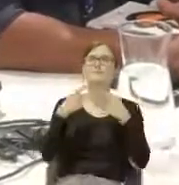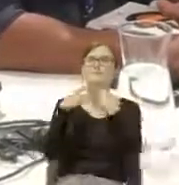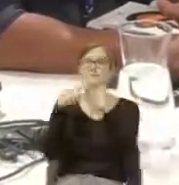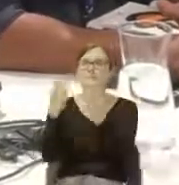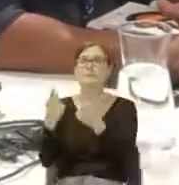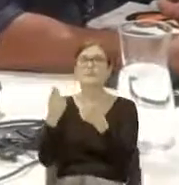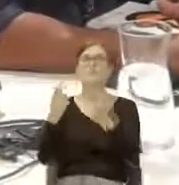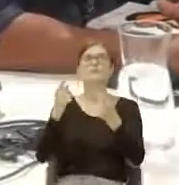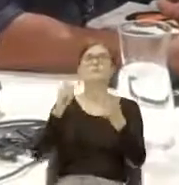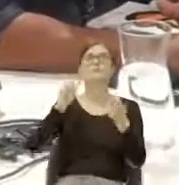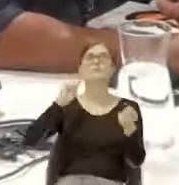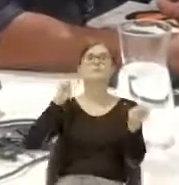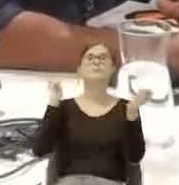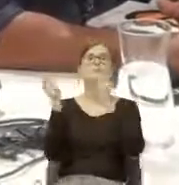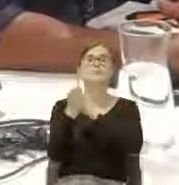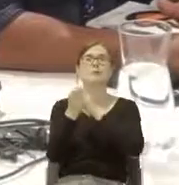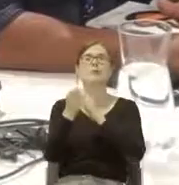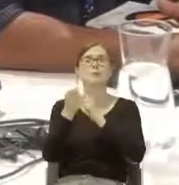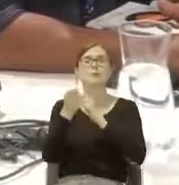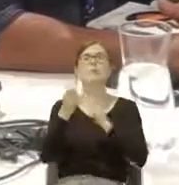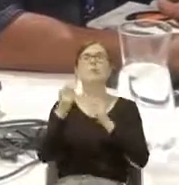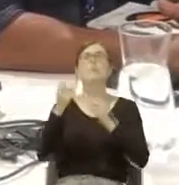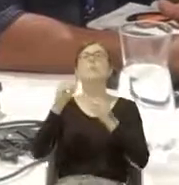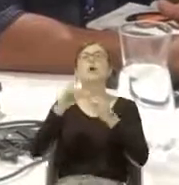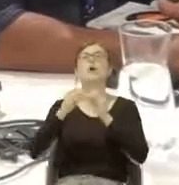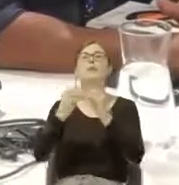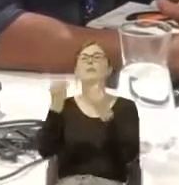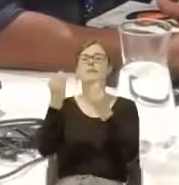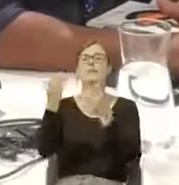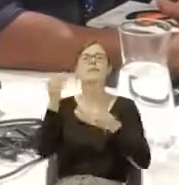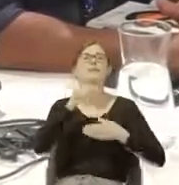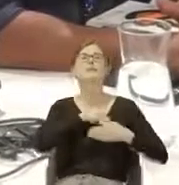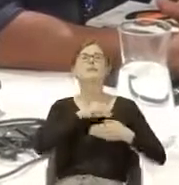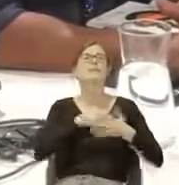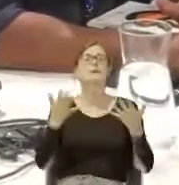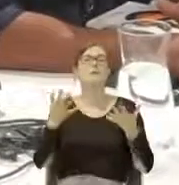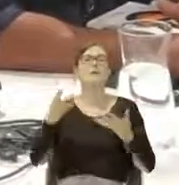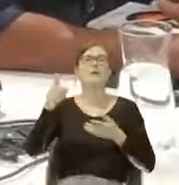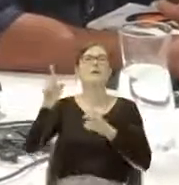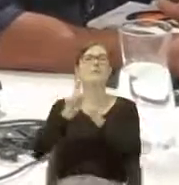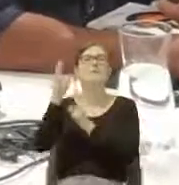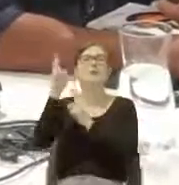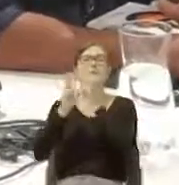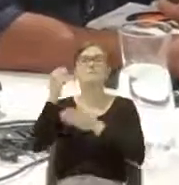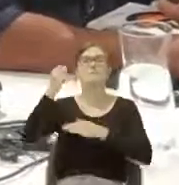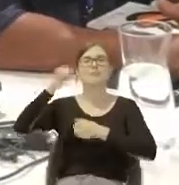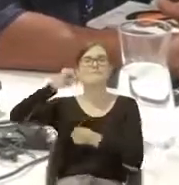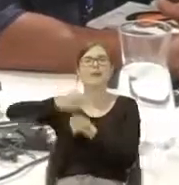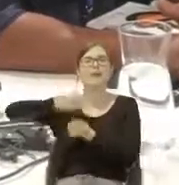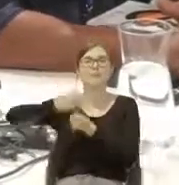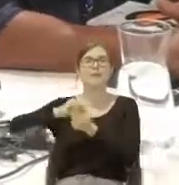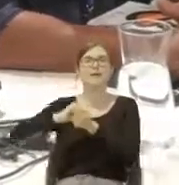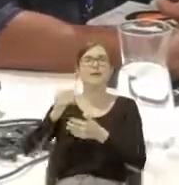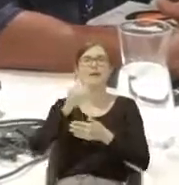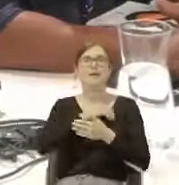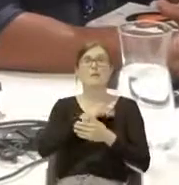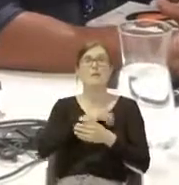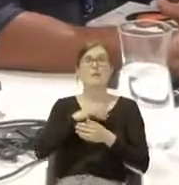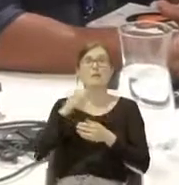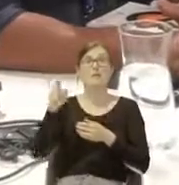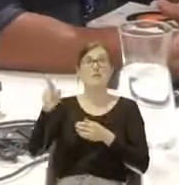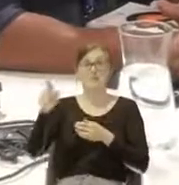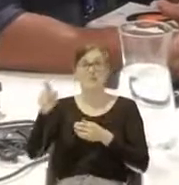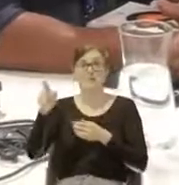of profitability is completely contaminating the notions of accessibility, of affordability, of life.